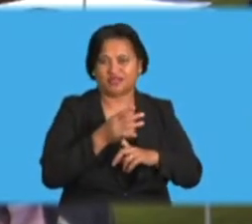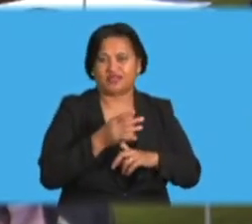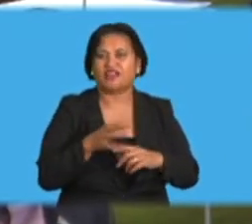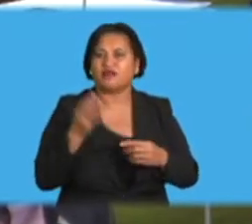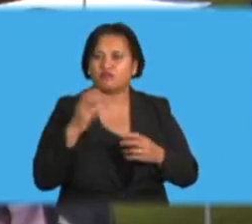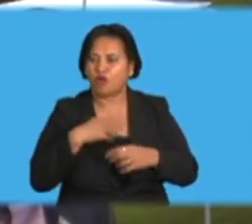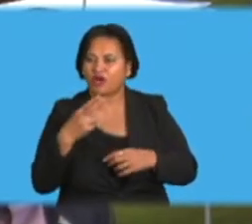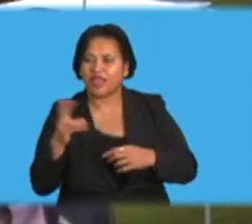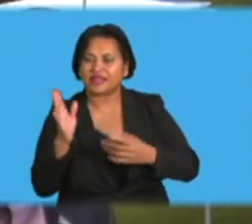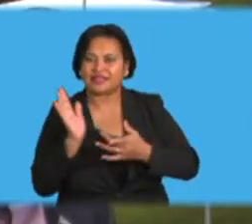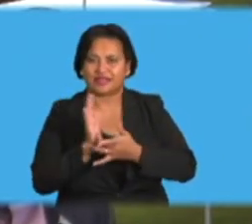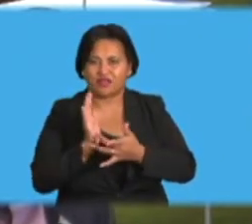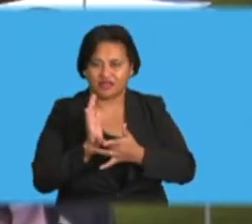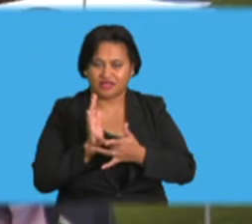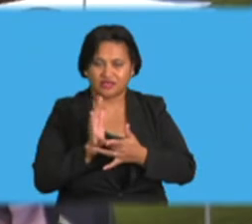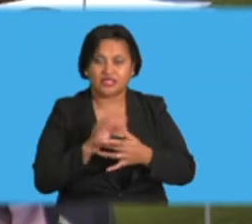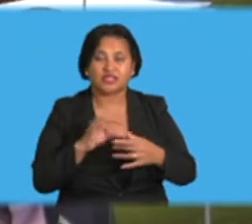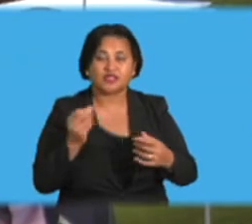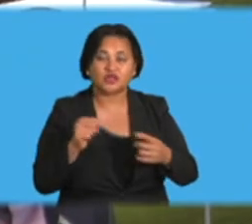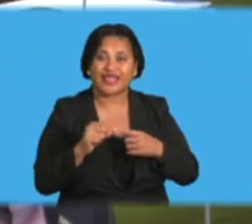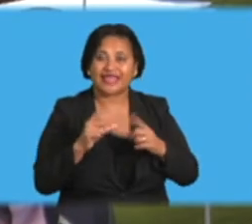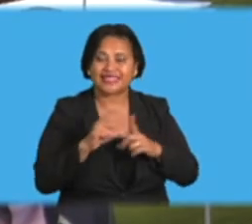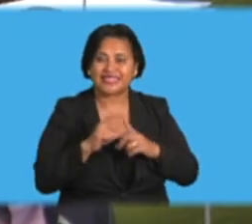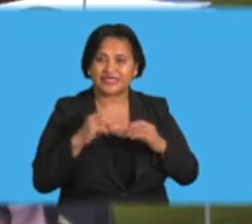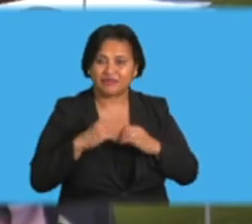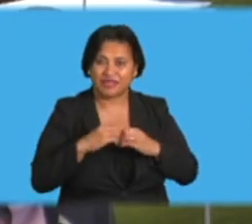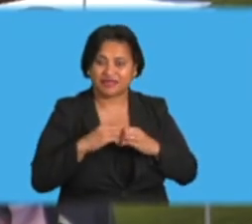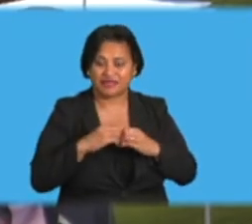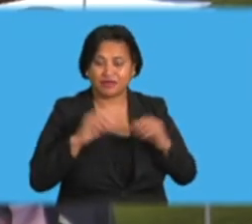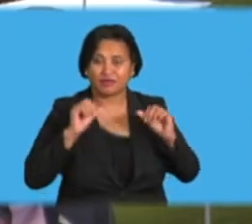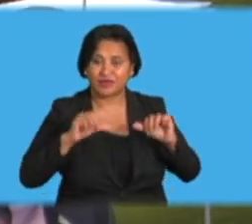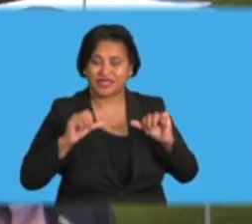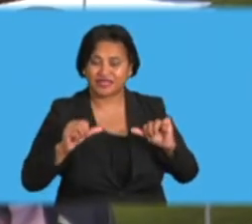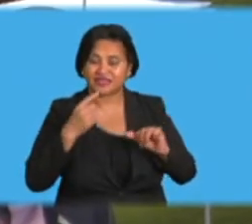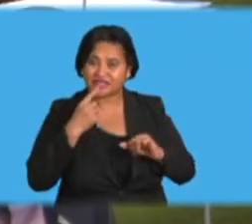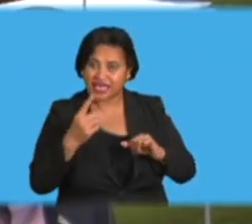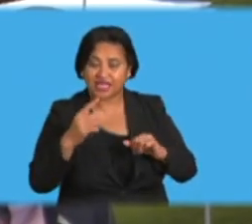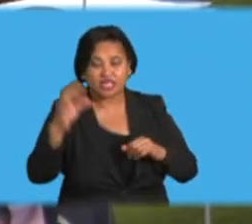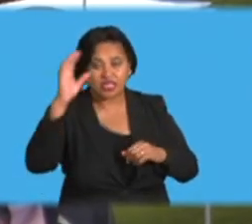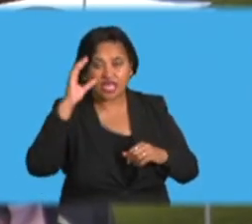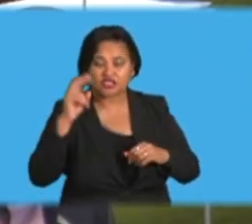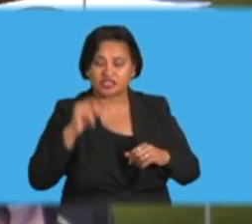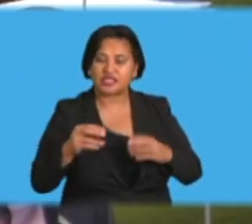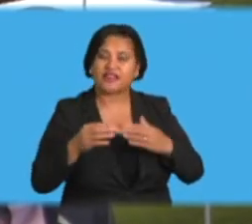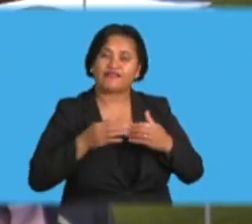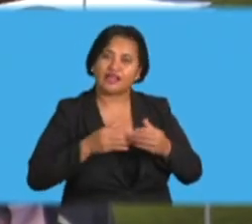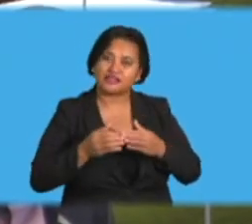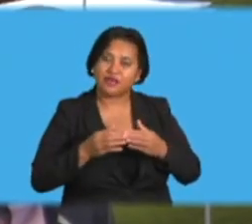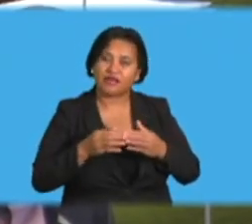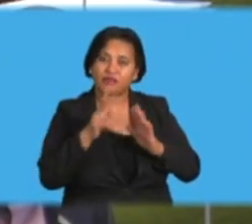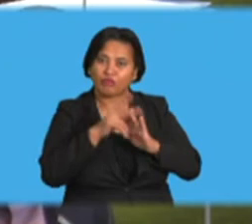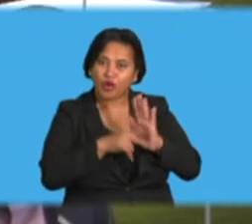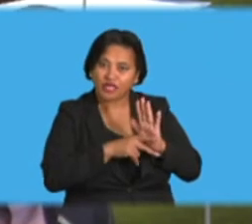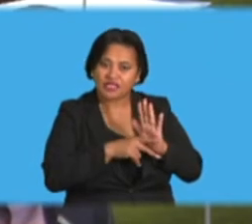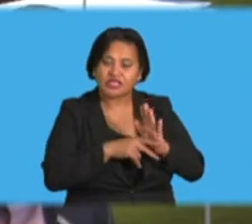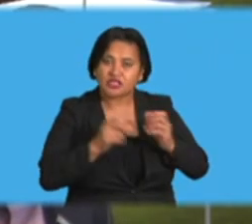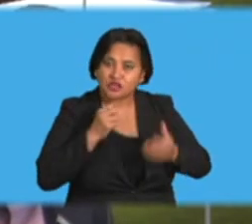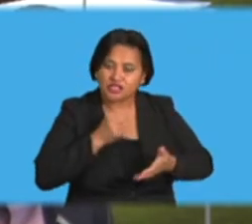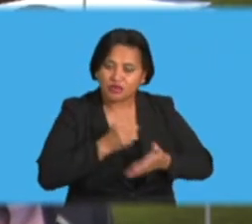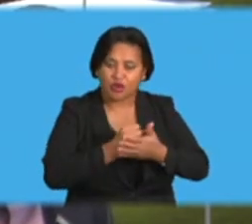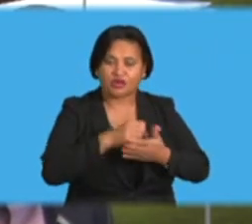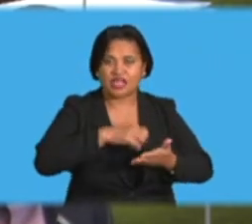Madam Speaker, the ADB President highlighted that countries need to maintain flexible policies, support improvements to education and put in